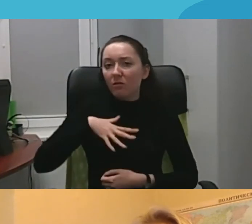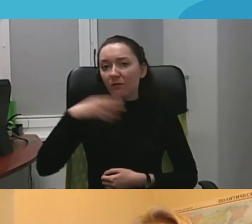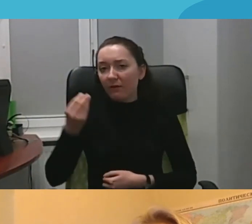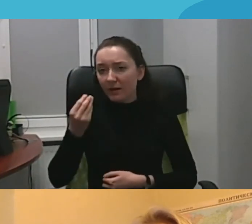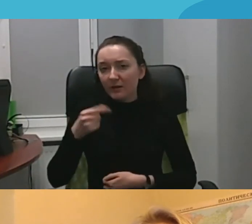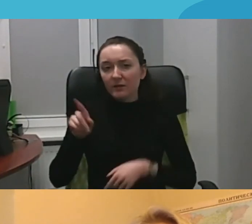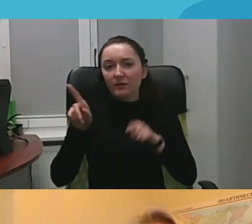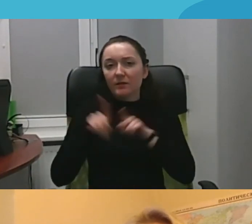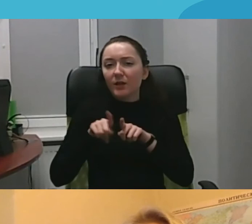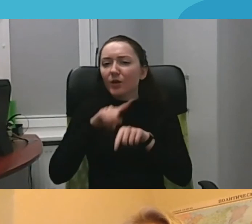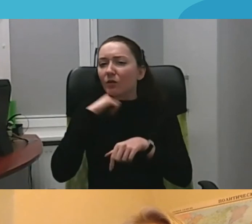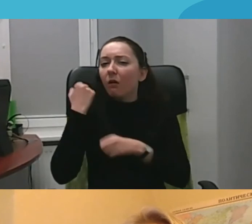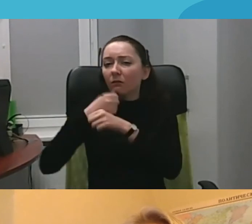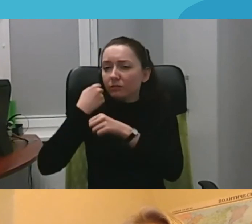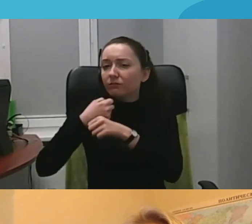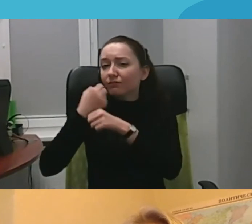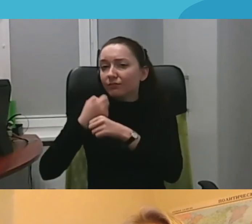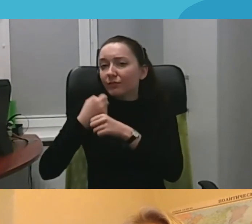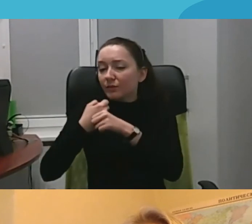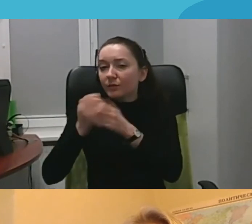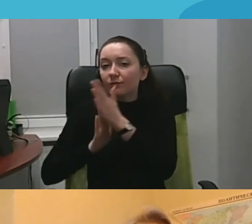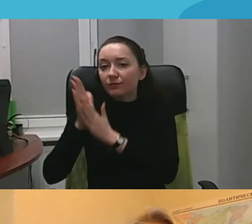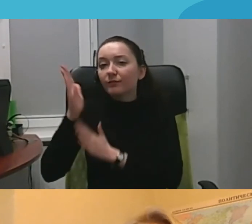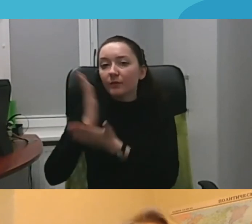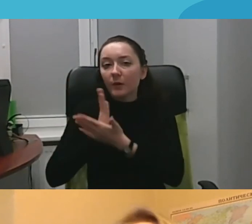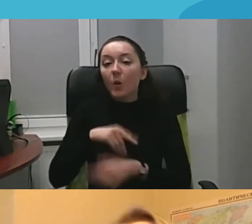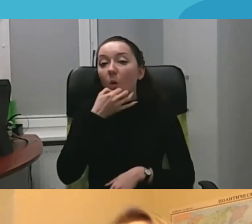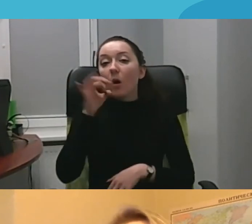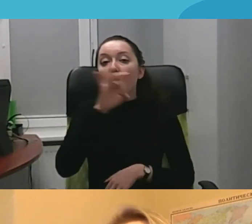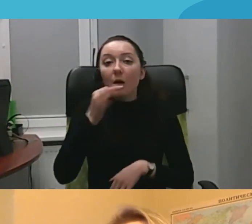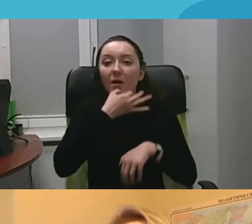the responsibility to protect? It's a very